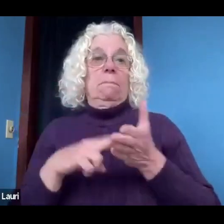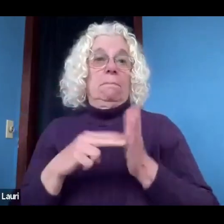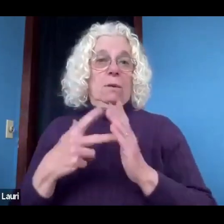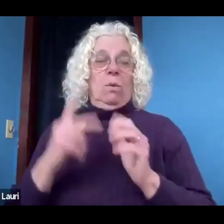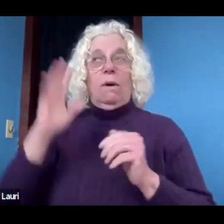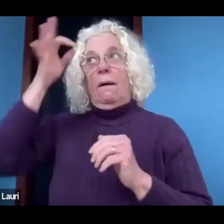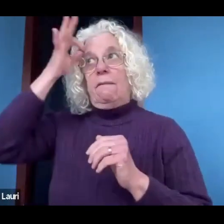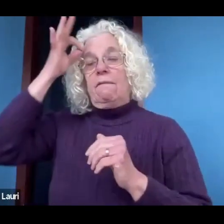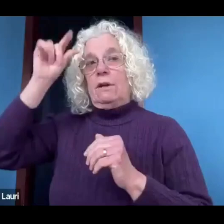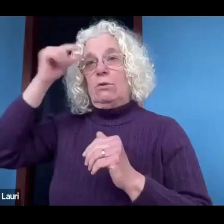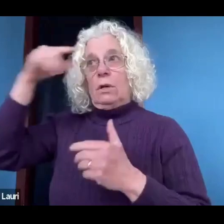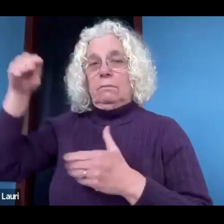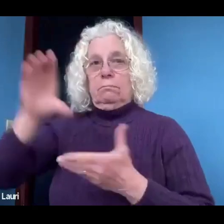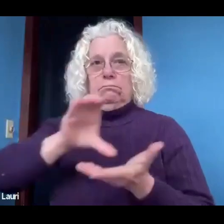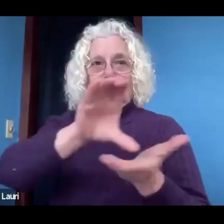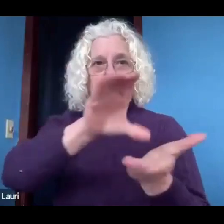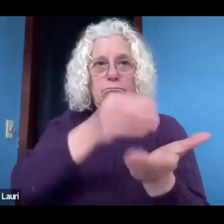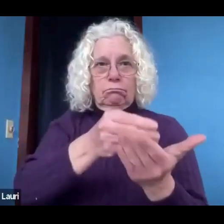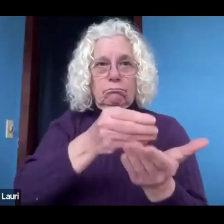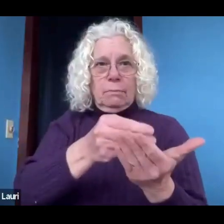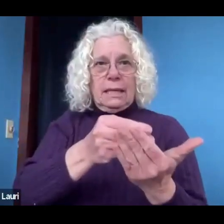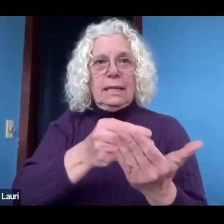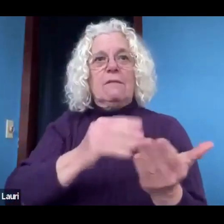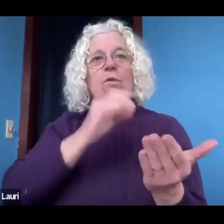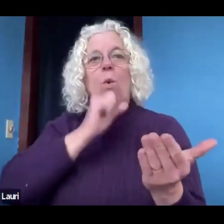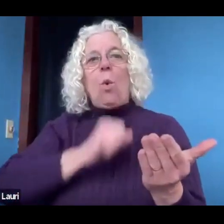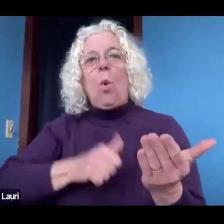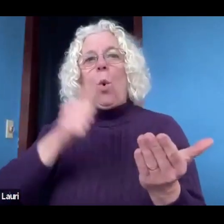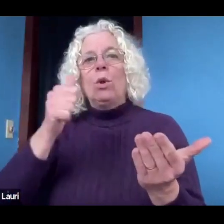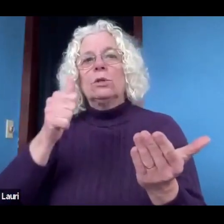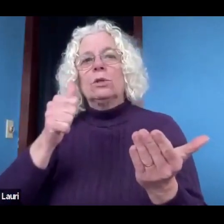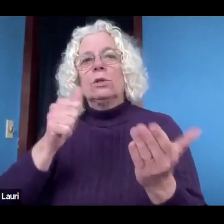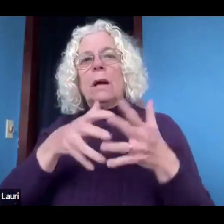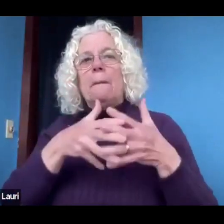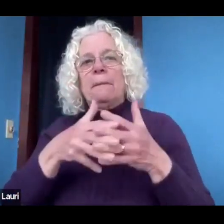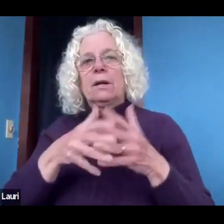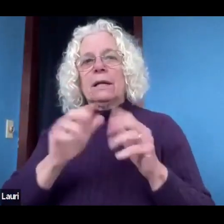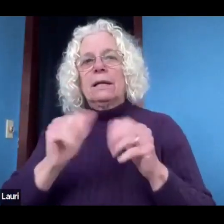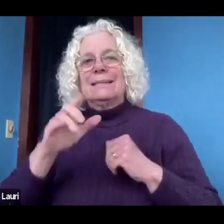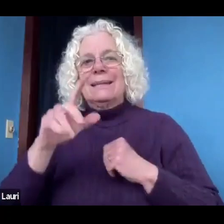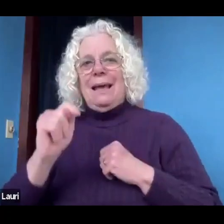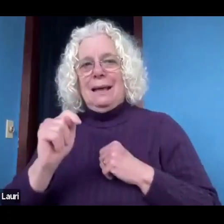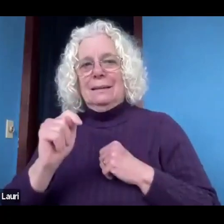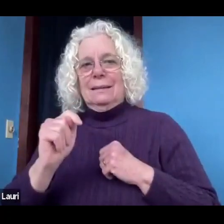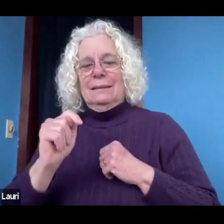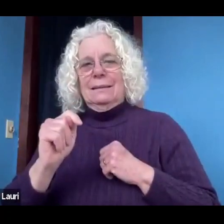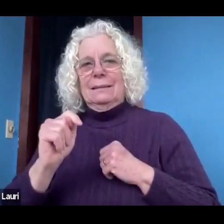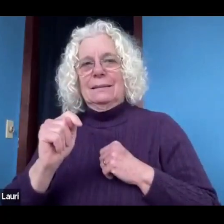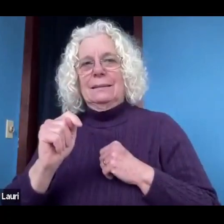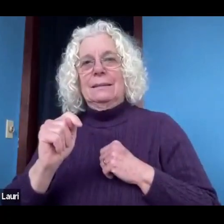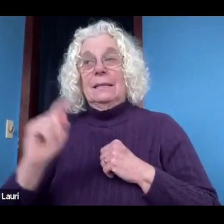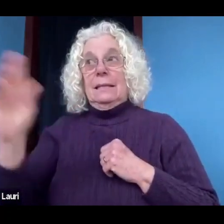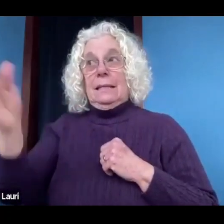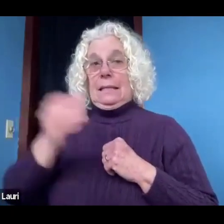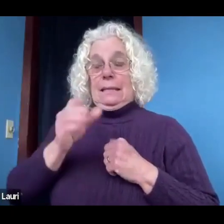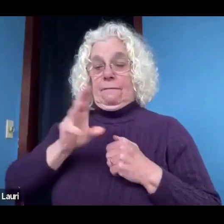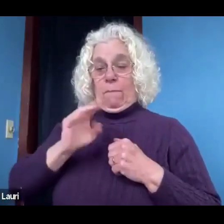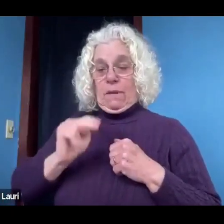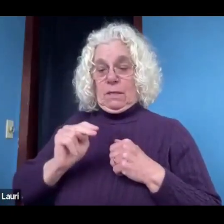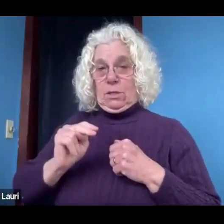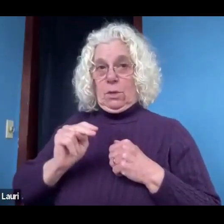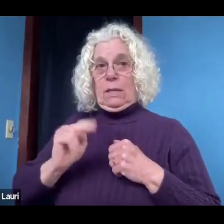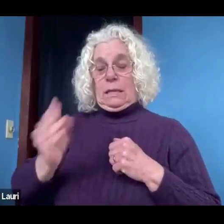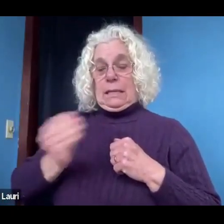the federal government, from the Older Americans Act, and that comes down to the state of Minnesota and then out through our agency out to